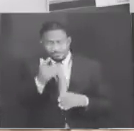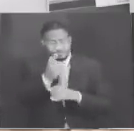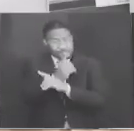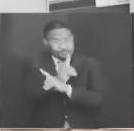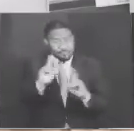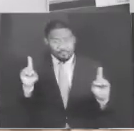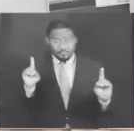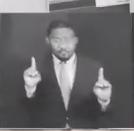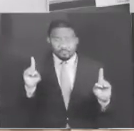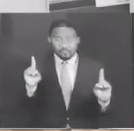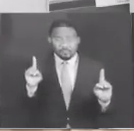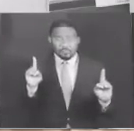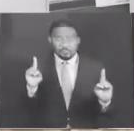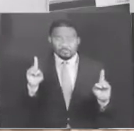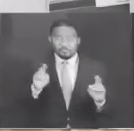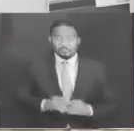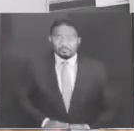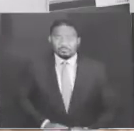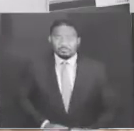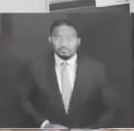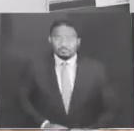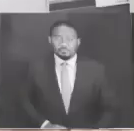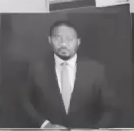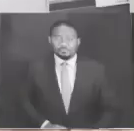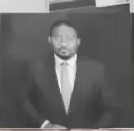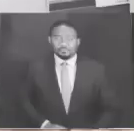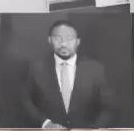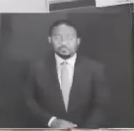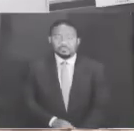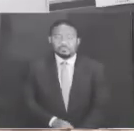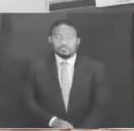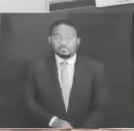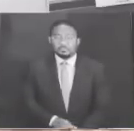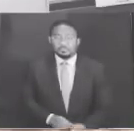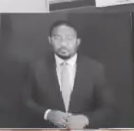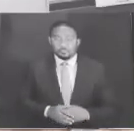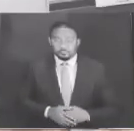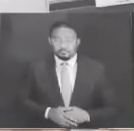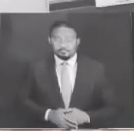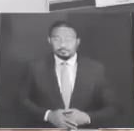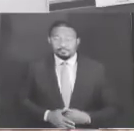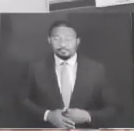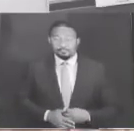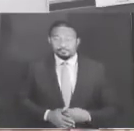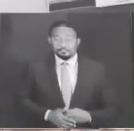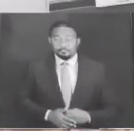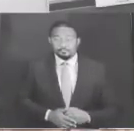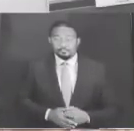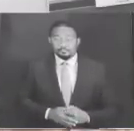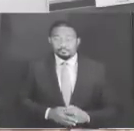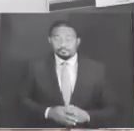Disclosure is part of any serious democracy. To the extent that, Mr. Speaker, to the extent that